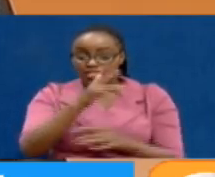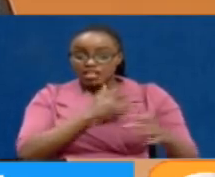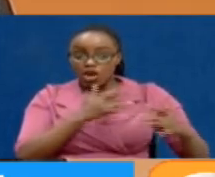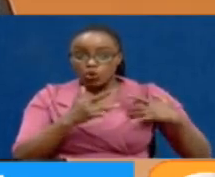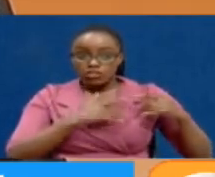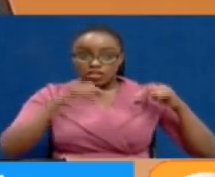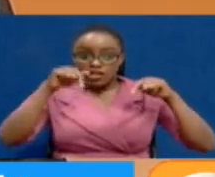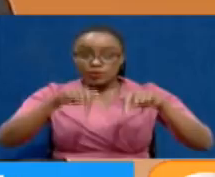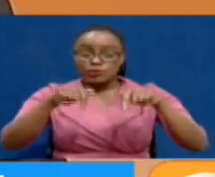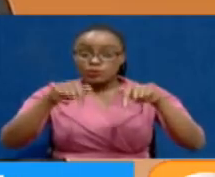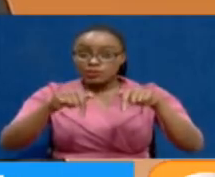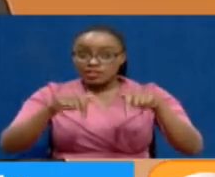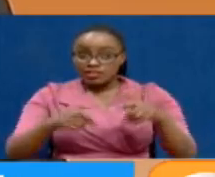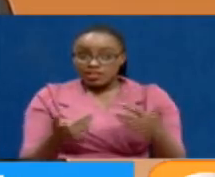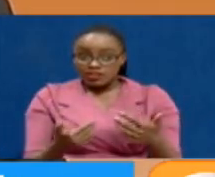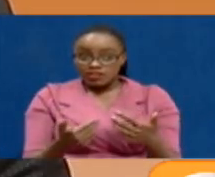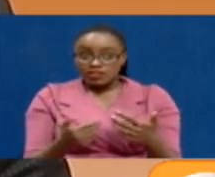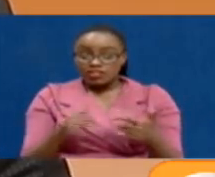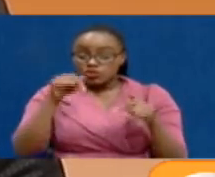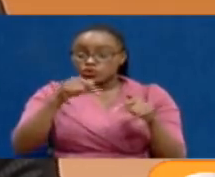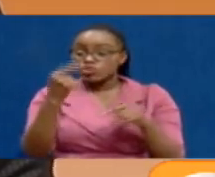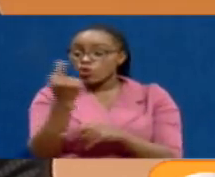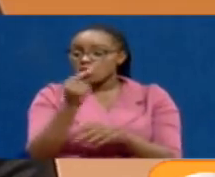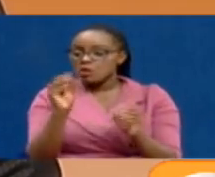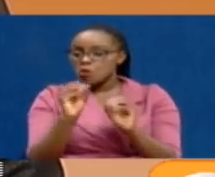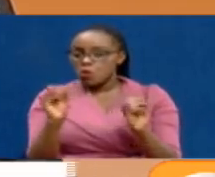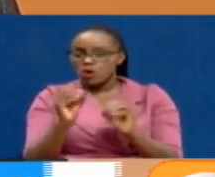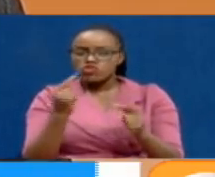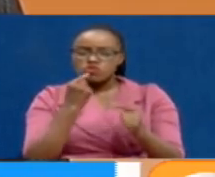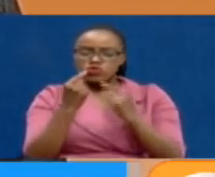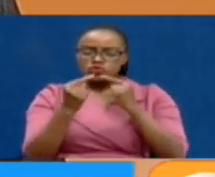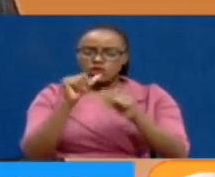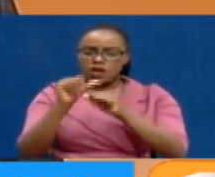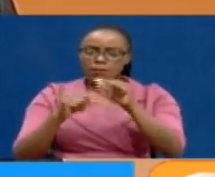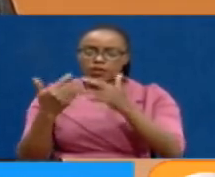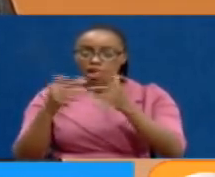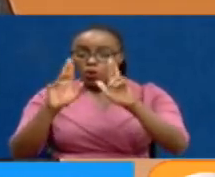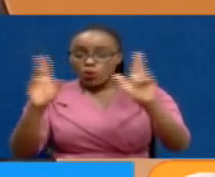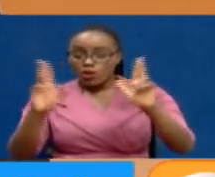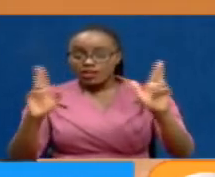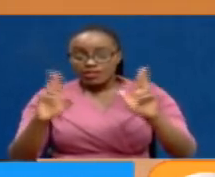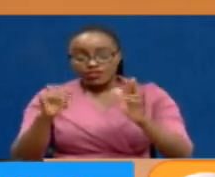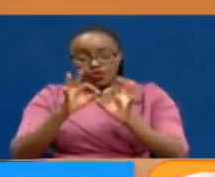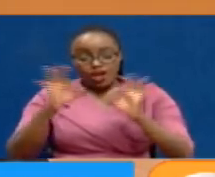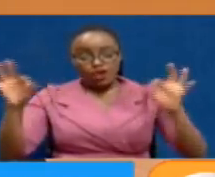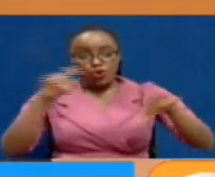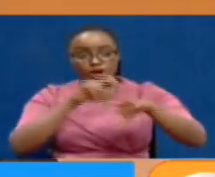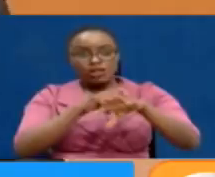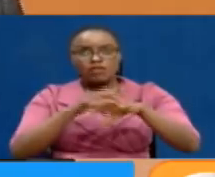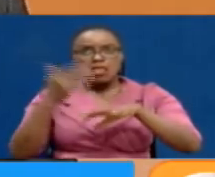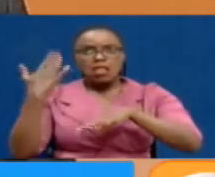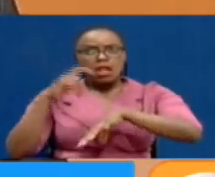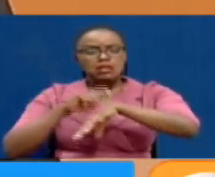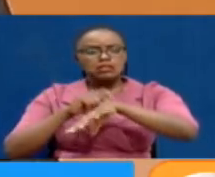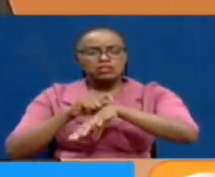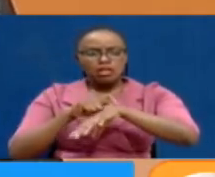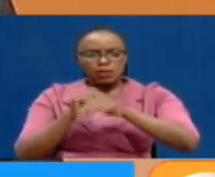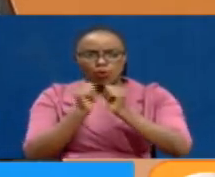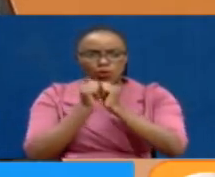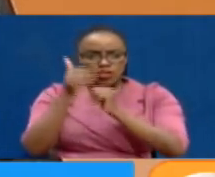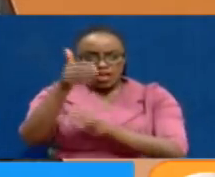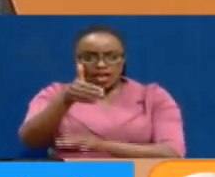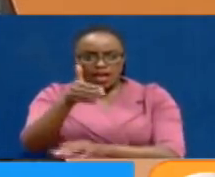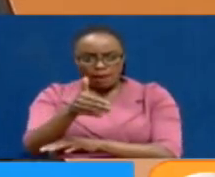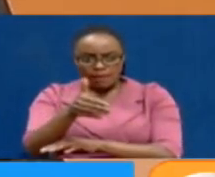concern today, and not even today. I think we've been talking about preparedness for quite some time. The last time we were with you here